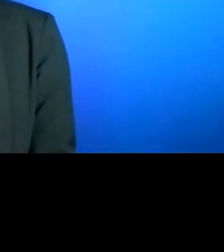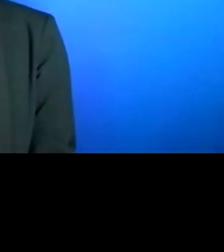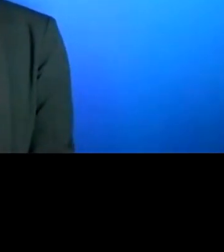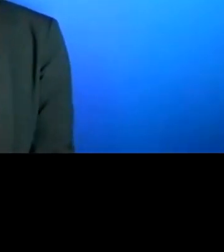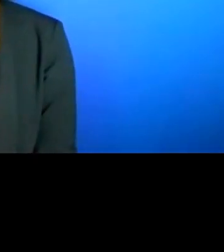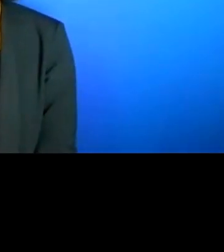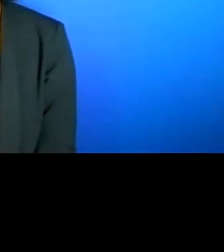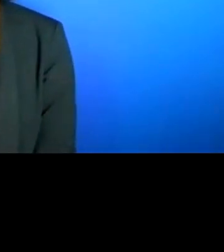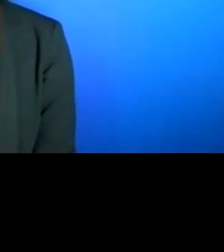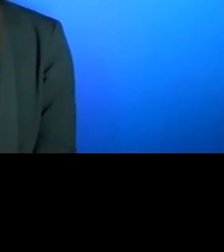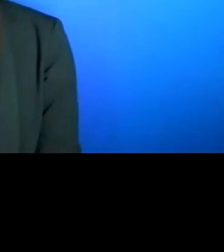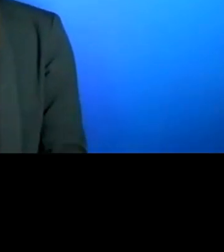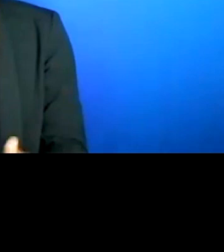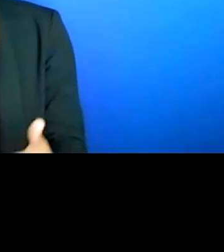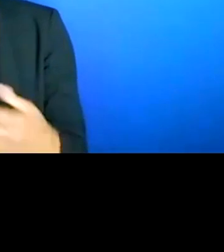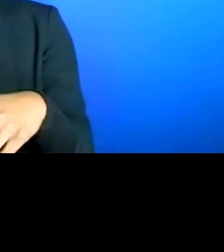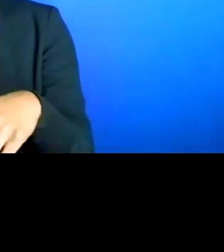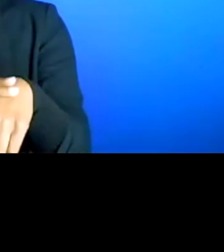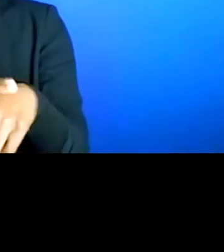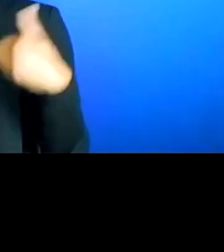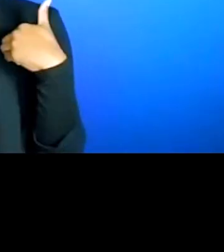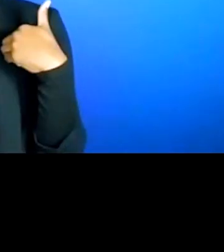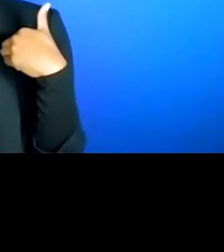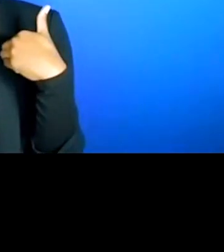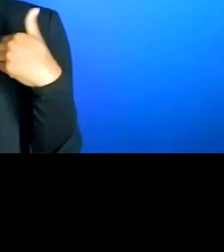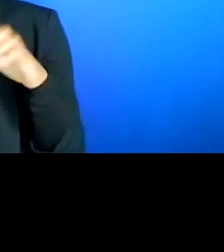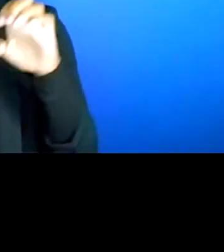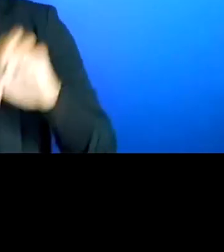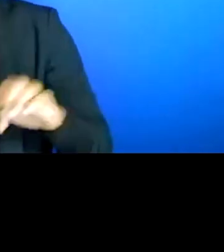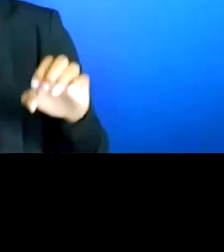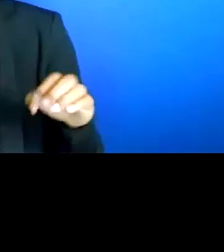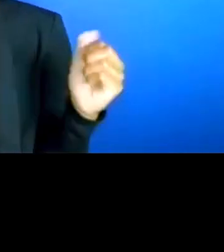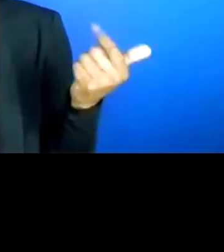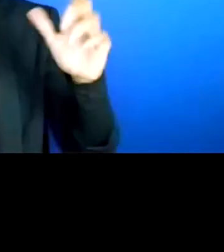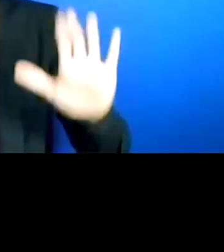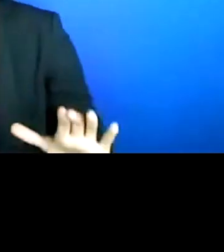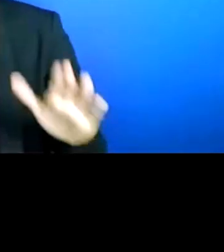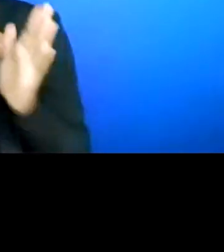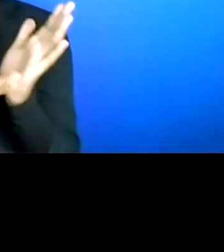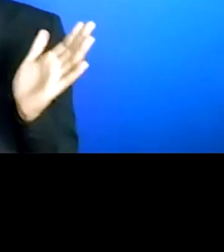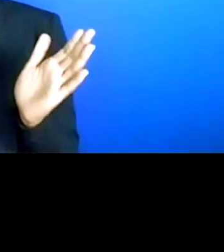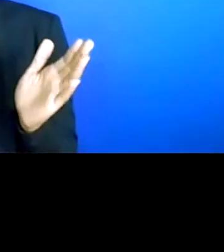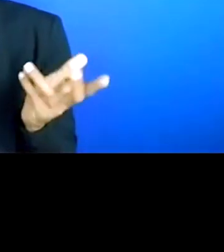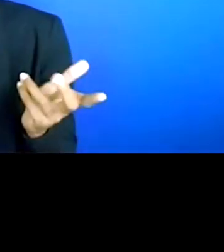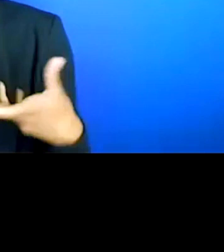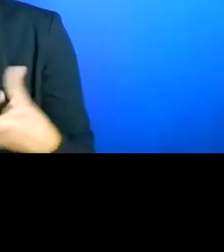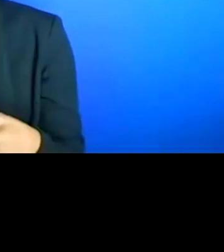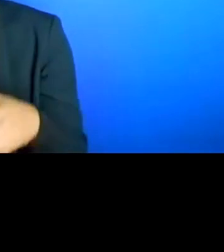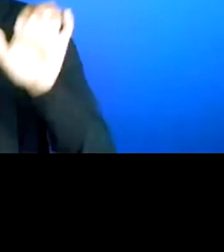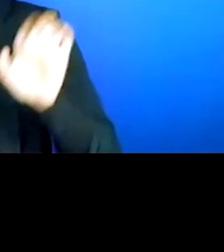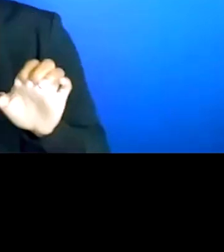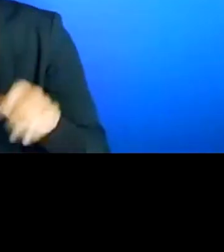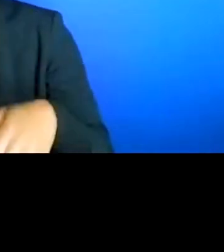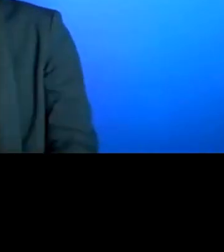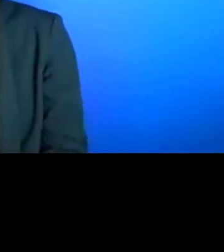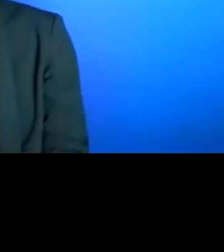So, and of course, there's an evaluation. So all great research, of course, will have an evaluation part of it. So